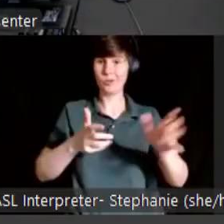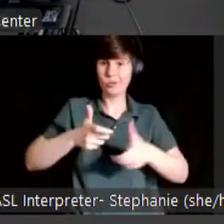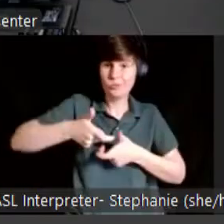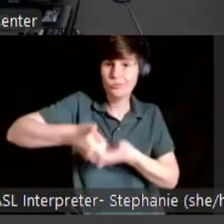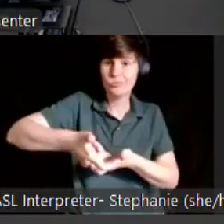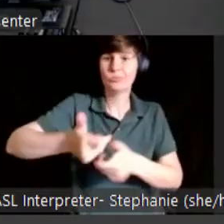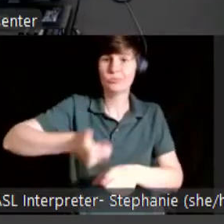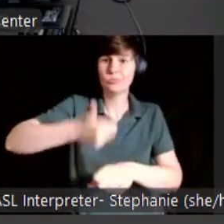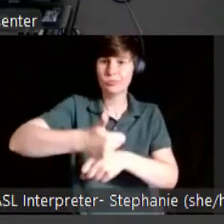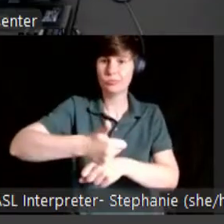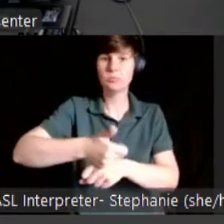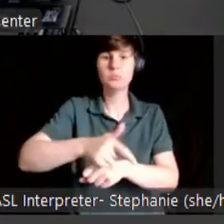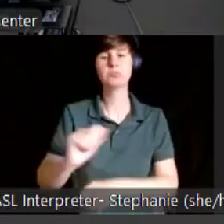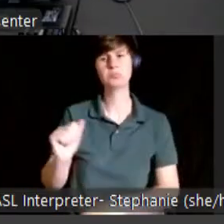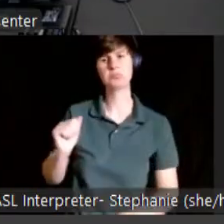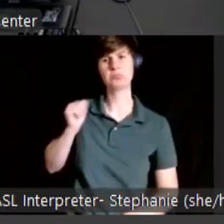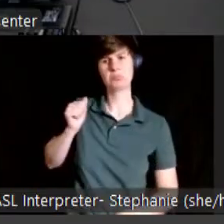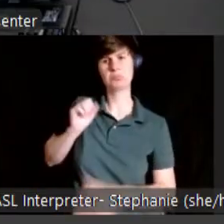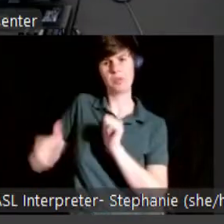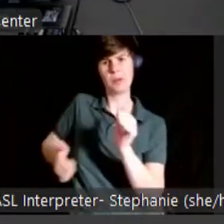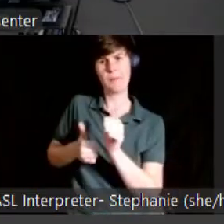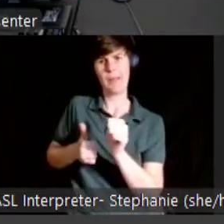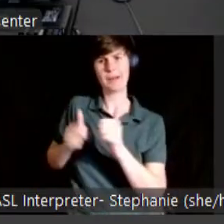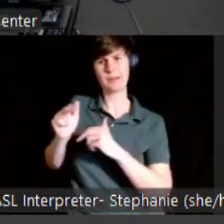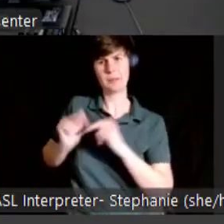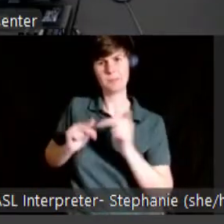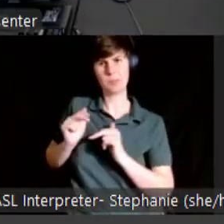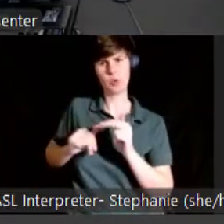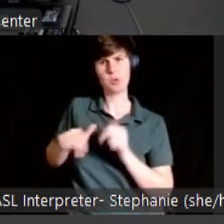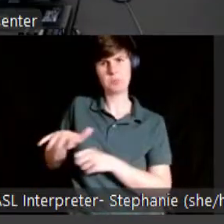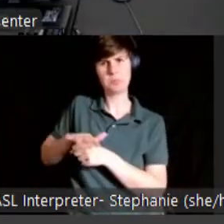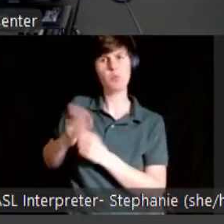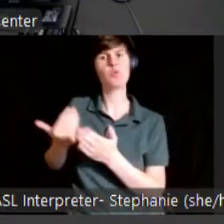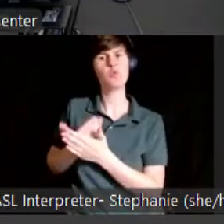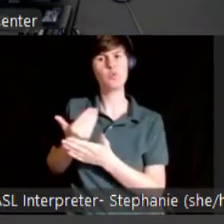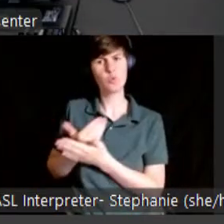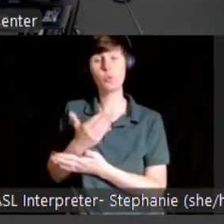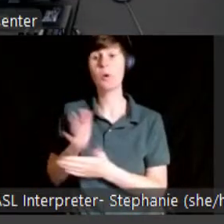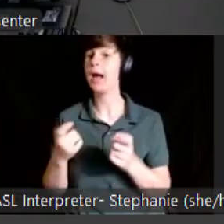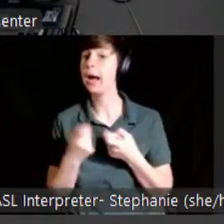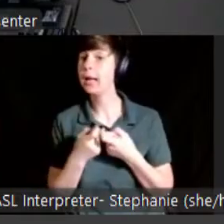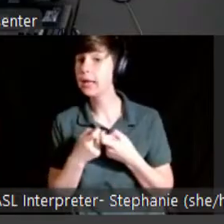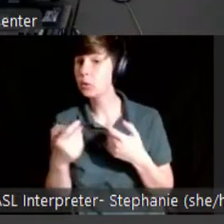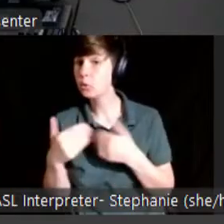the rear of the back of the house areas for the new station house, including the new electrical room,